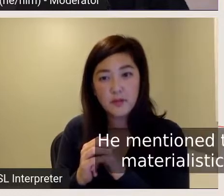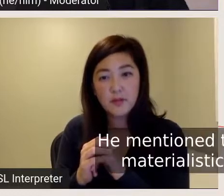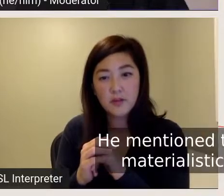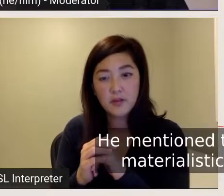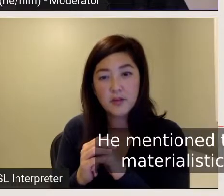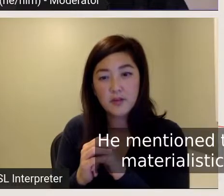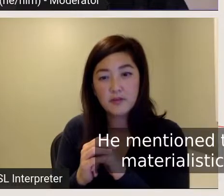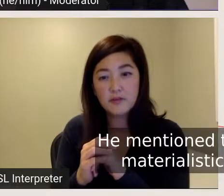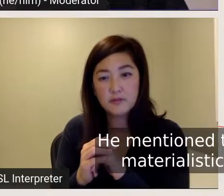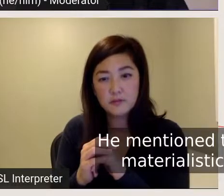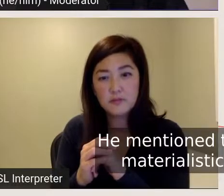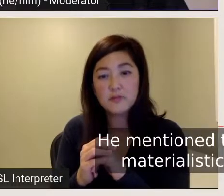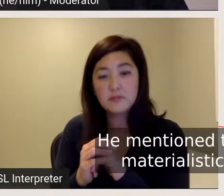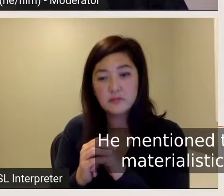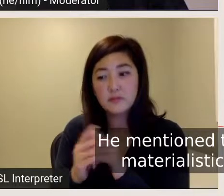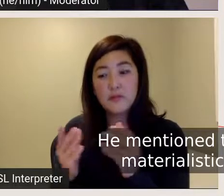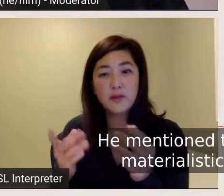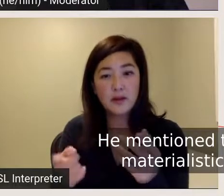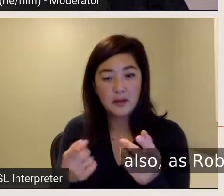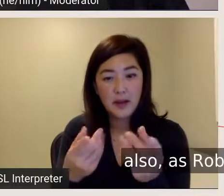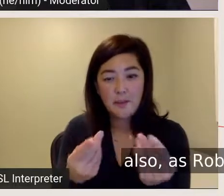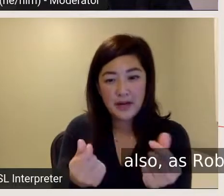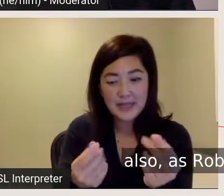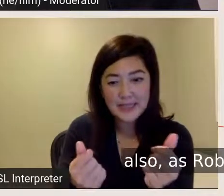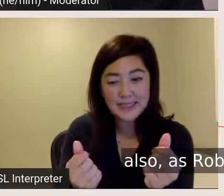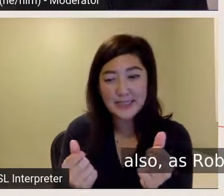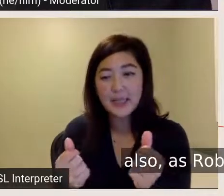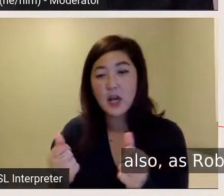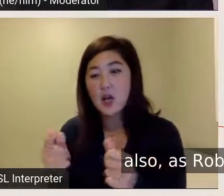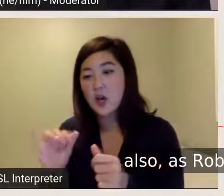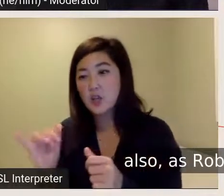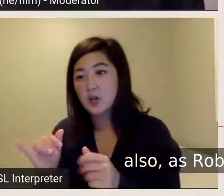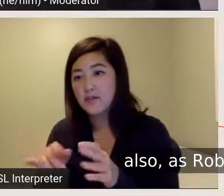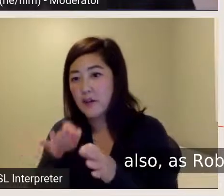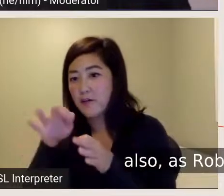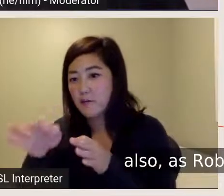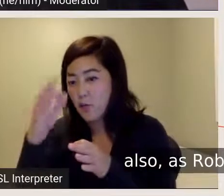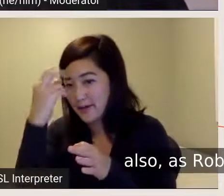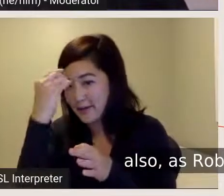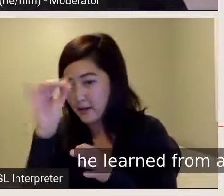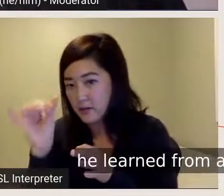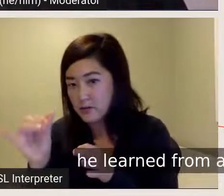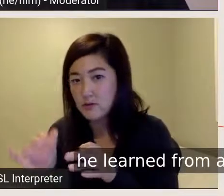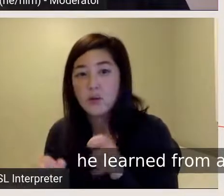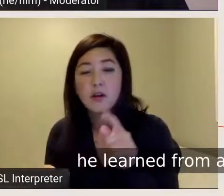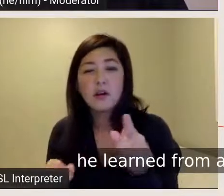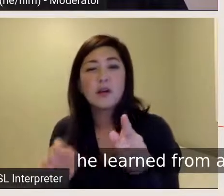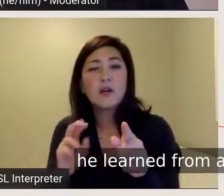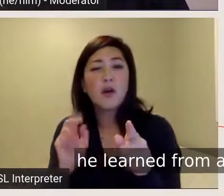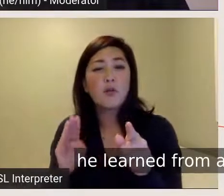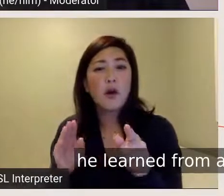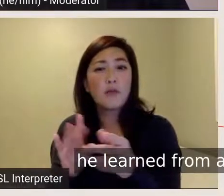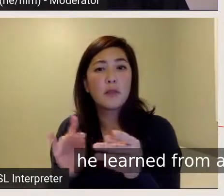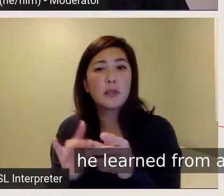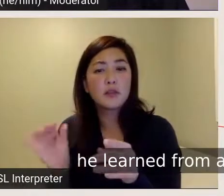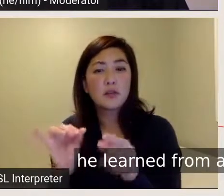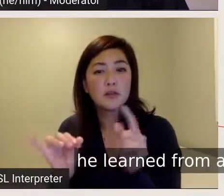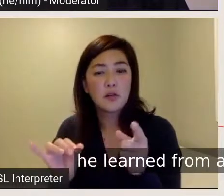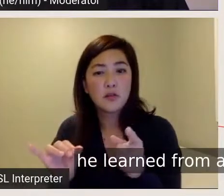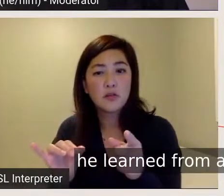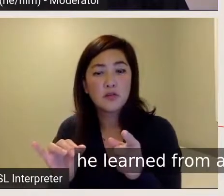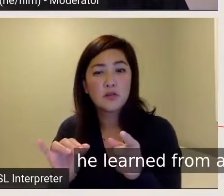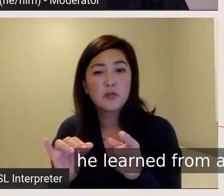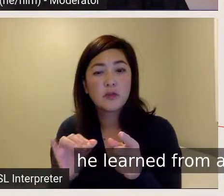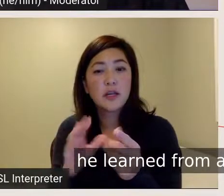addition to that, the materialistic, formalistic, also Rob mentioned, he learned from